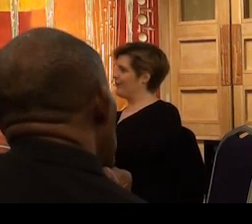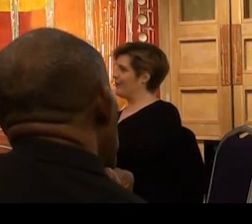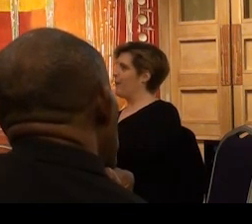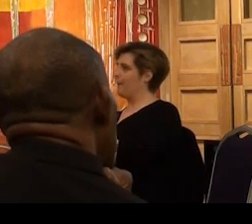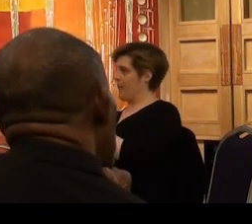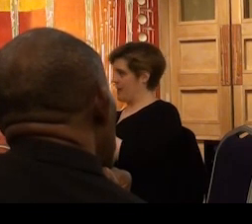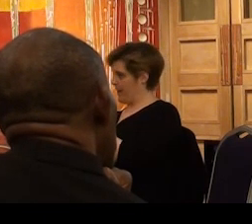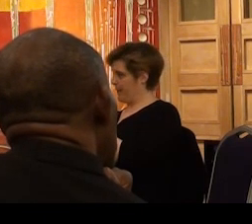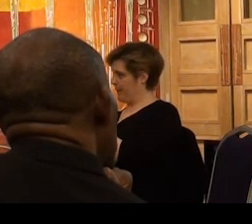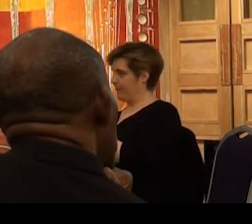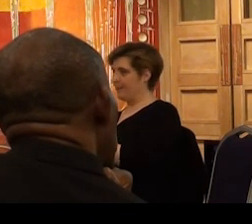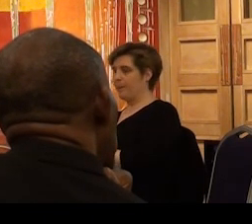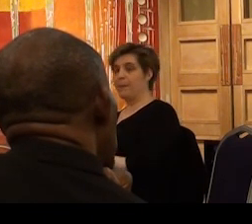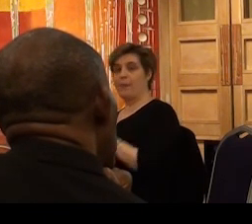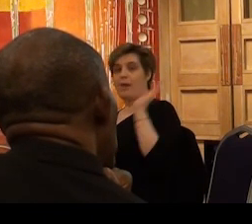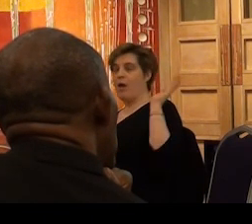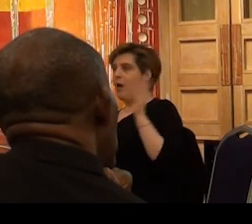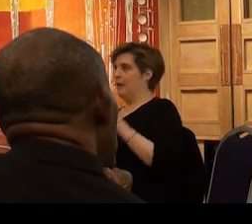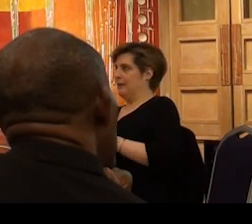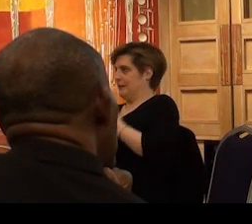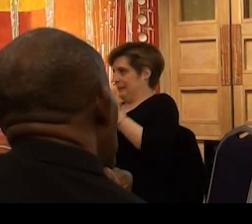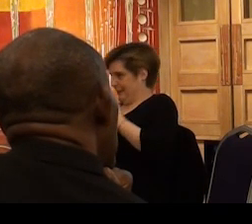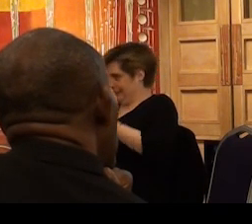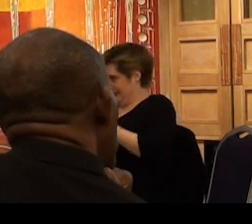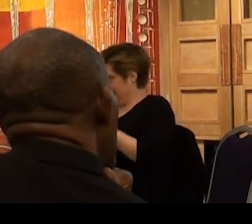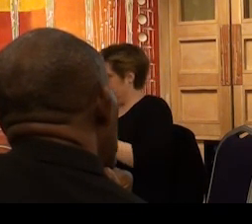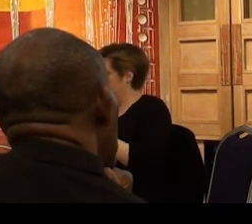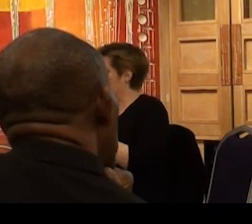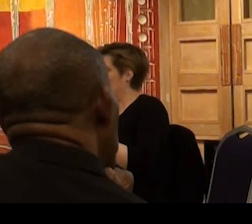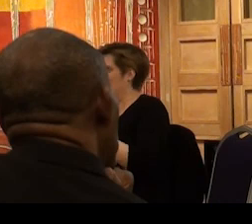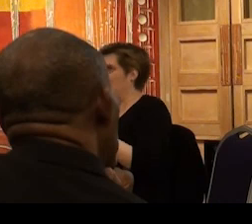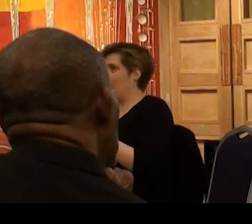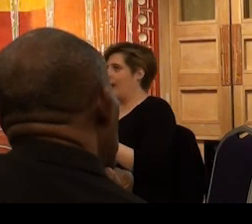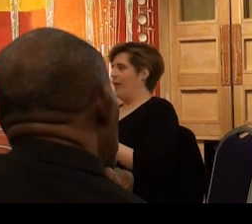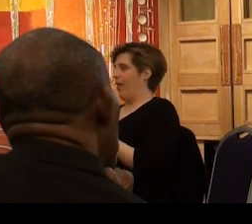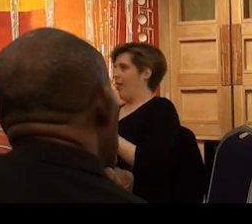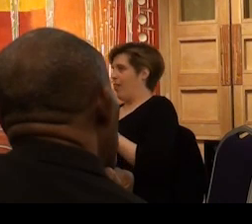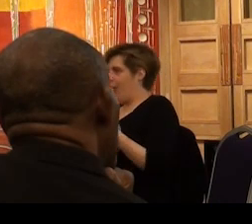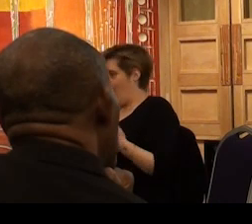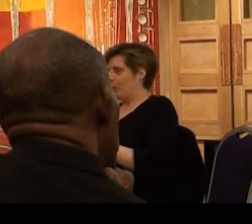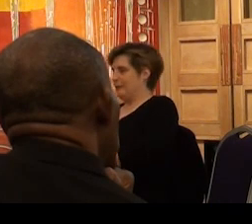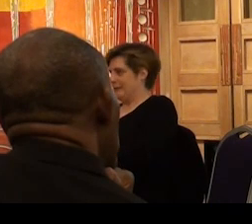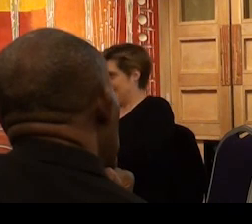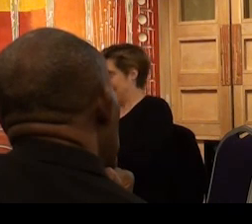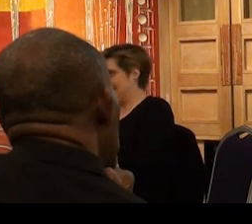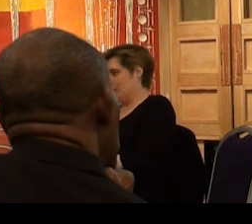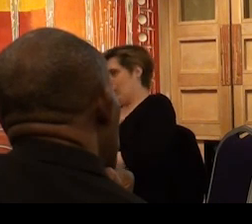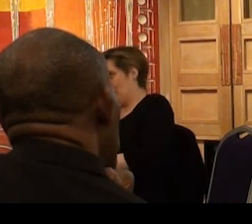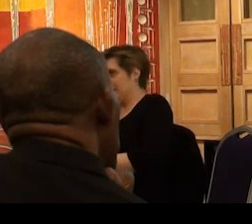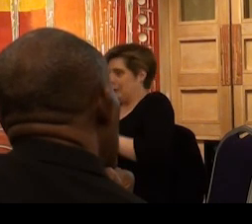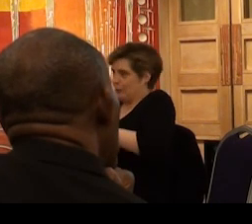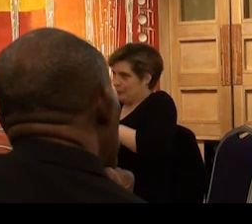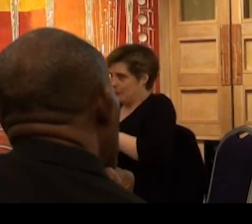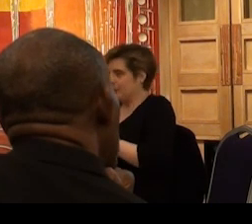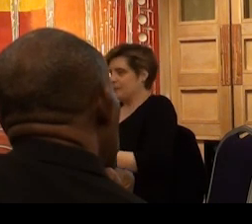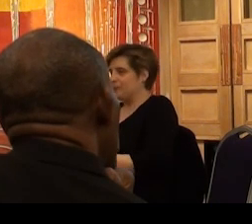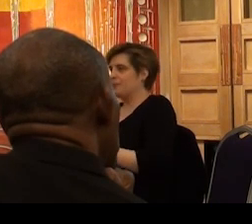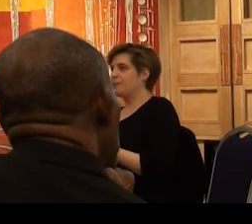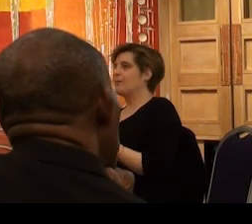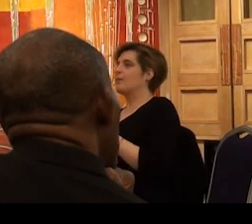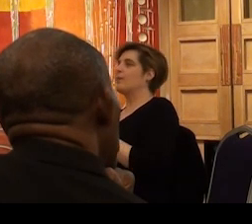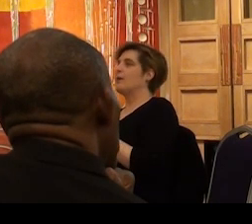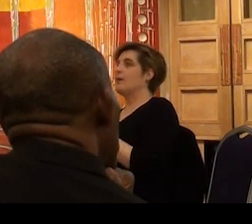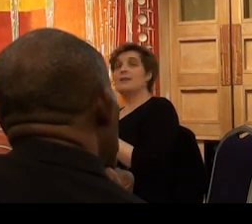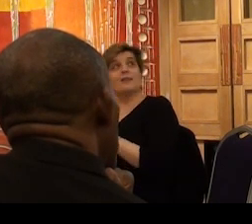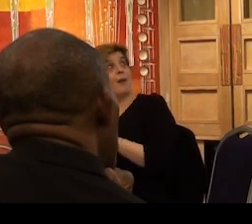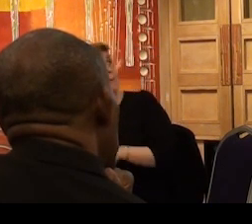quickly, I've told you I have too much stuff. I'll put this on my website, or Rich can send it to people, so it's not a problem. The SENCO skill set, still, being